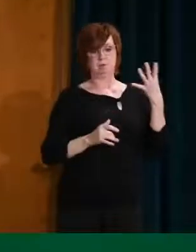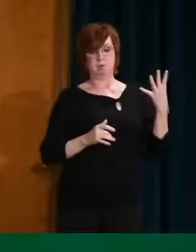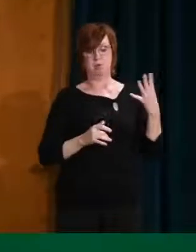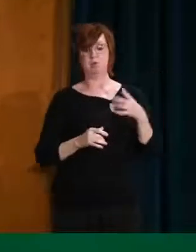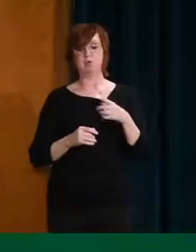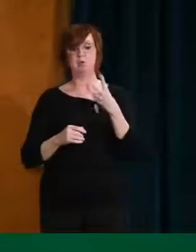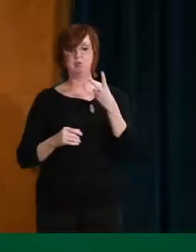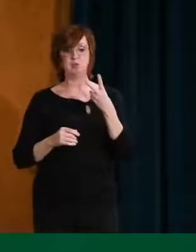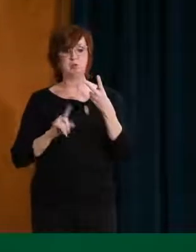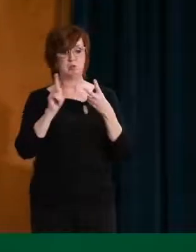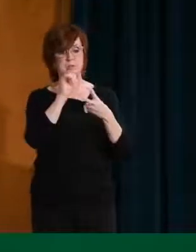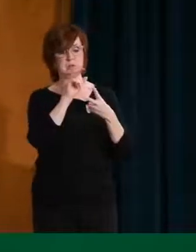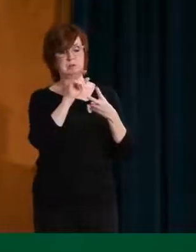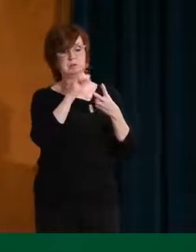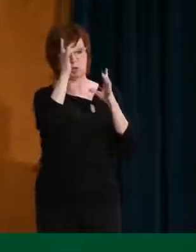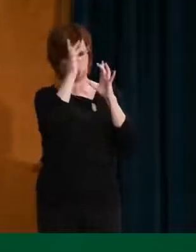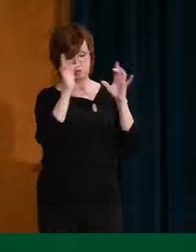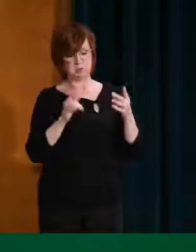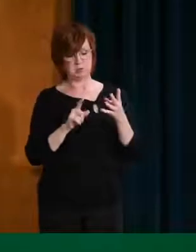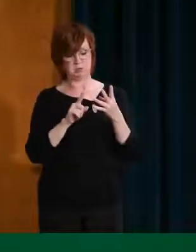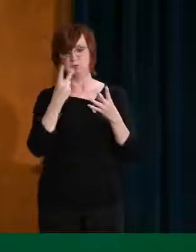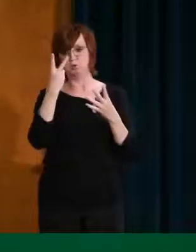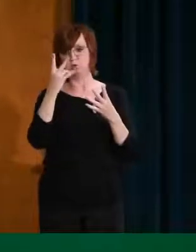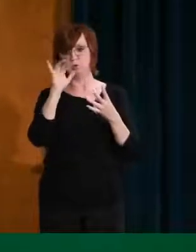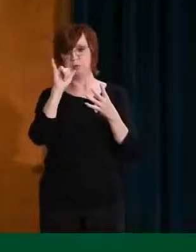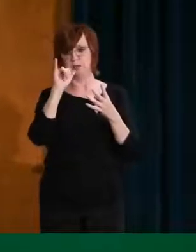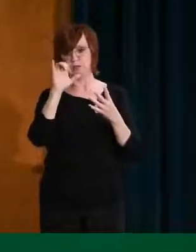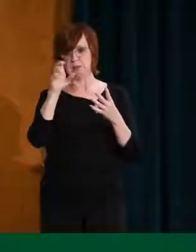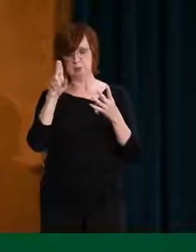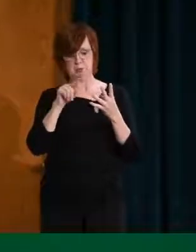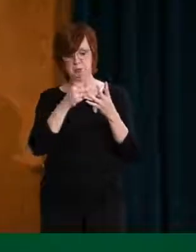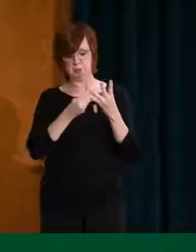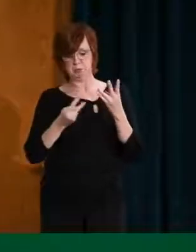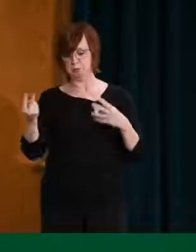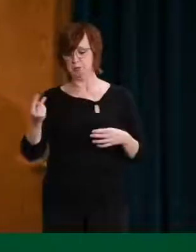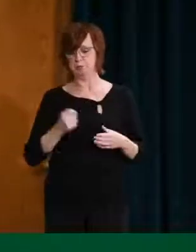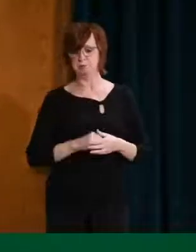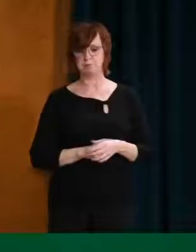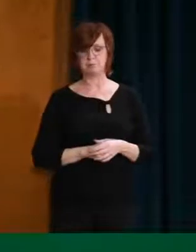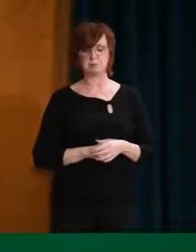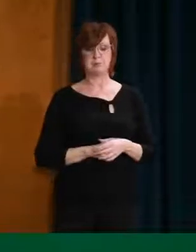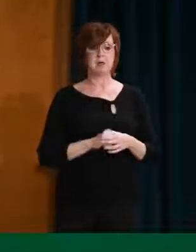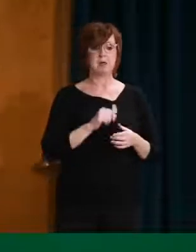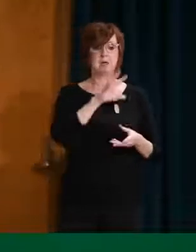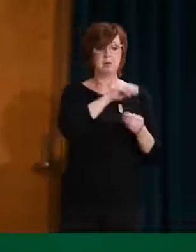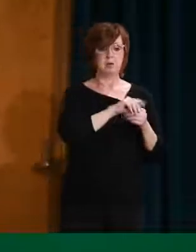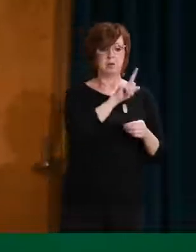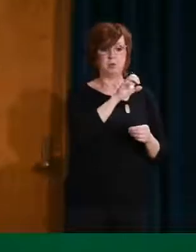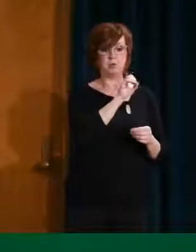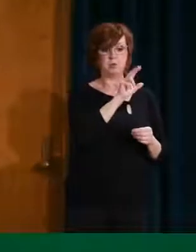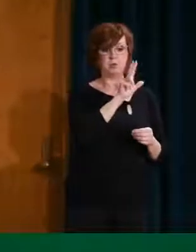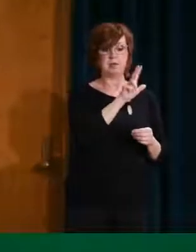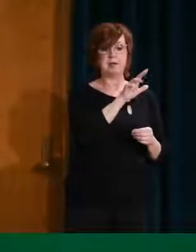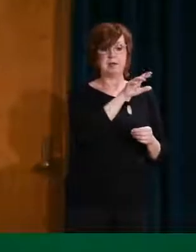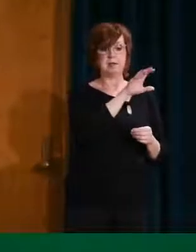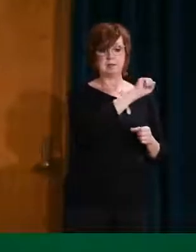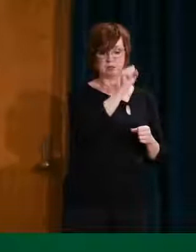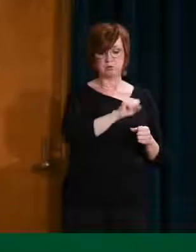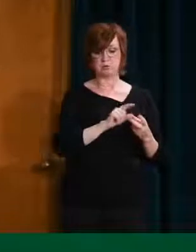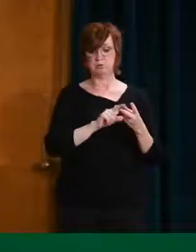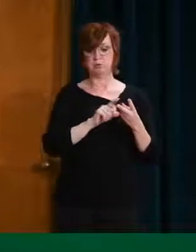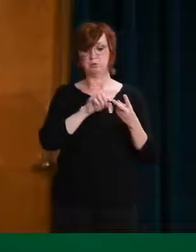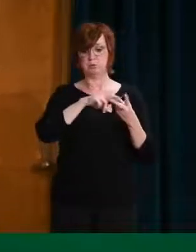2 in ICU. Of the 206 cases, 103 are in the Saskatoon area, 44 in Regina, 38 in the